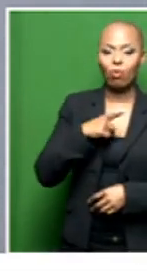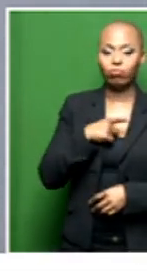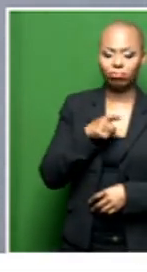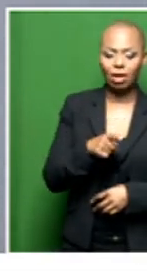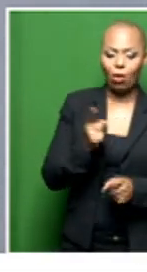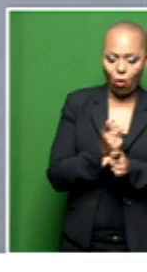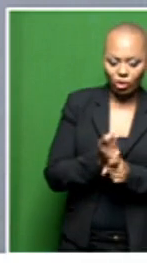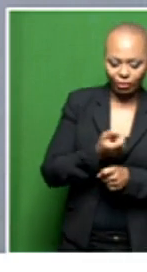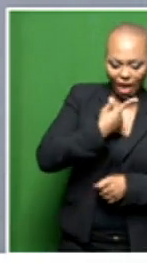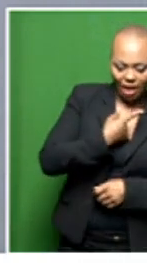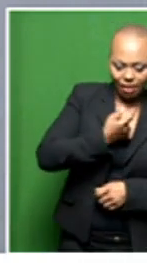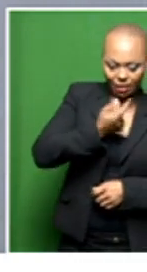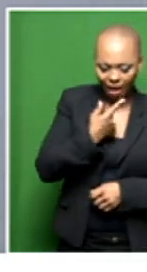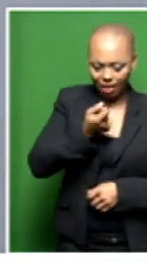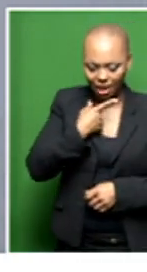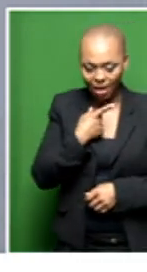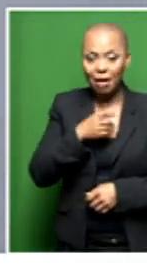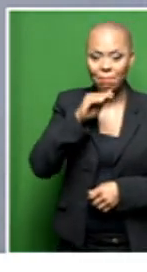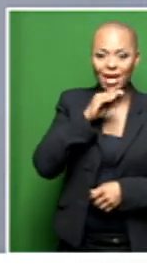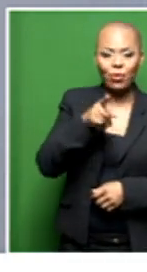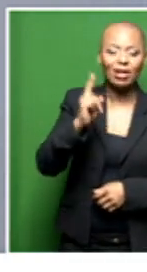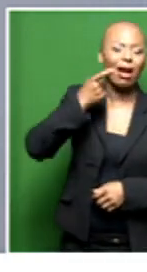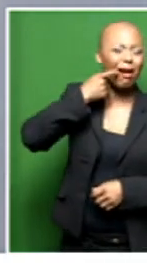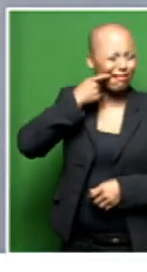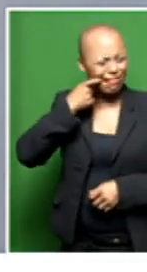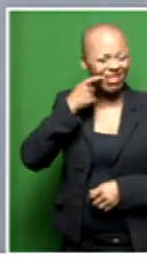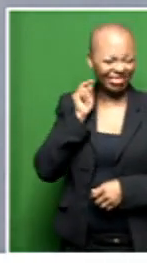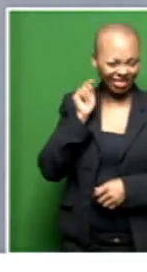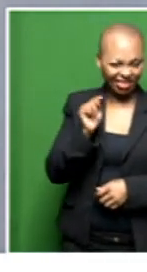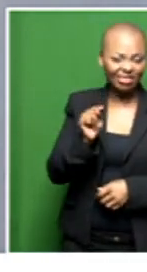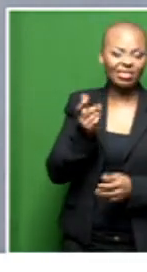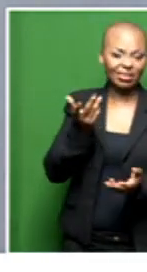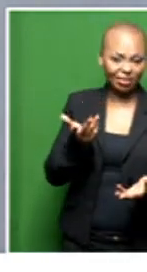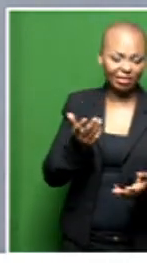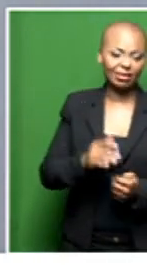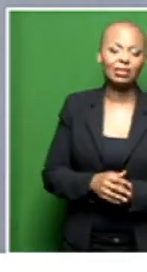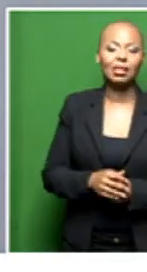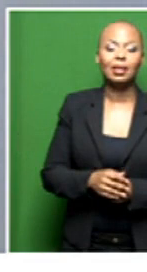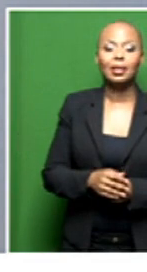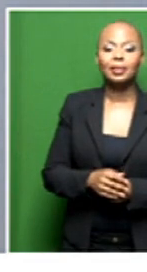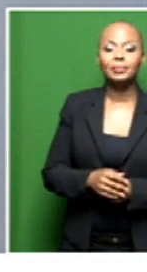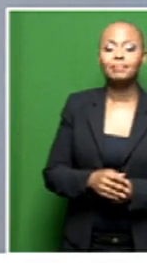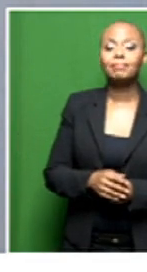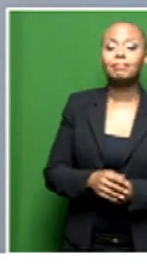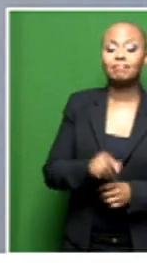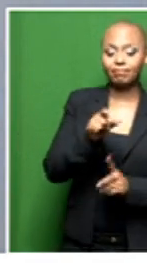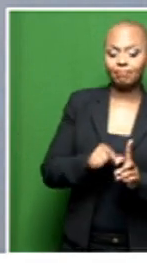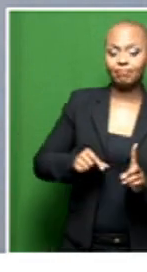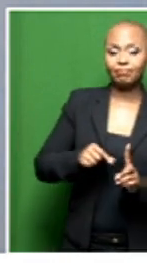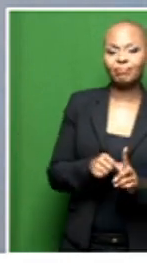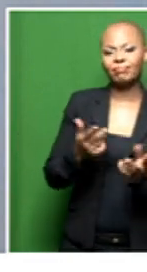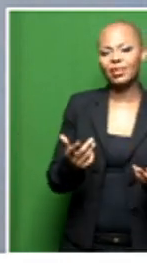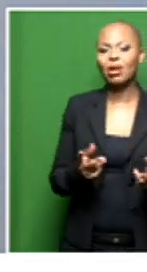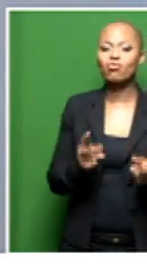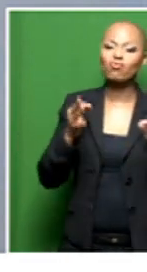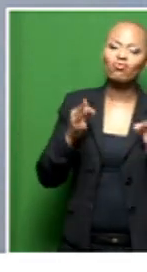in the book, ultimately she reaches her rock bottom, and her in the absence of any kind of like